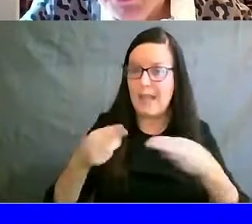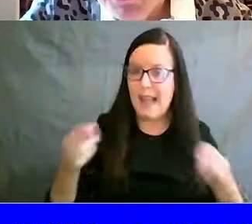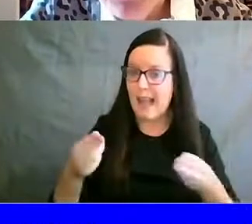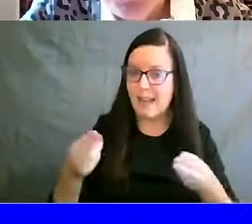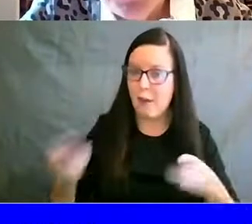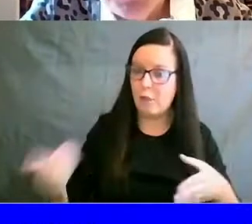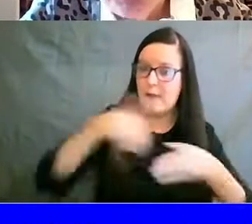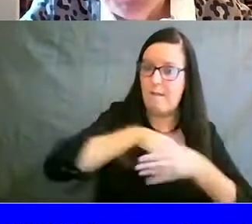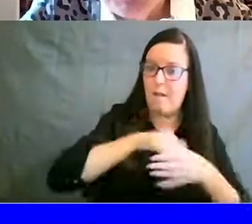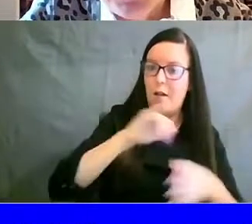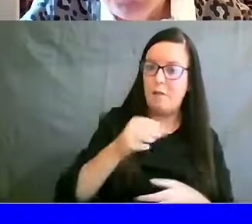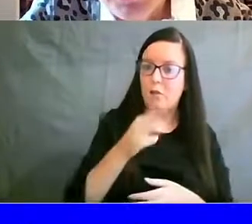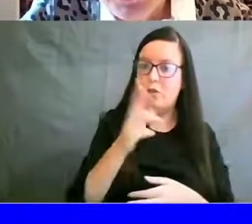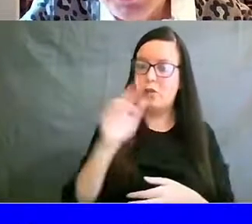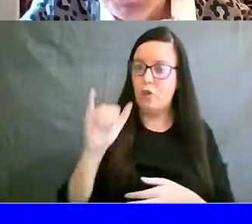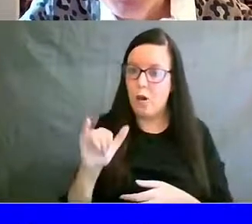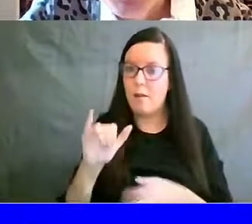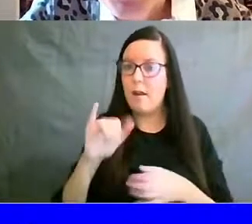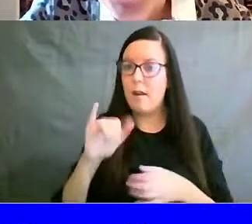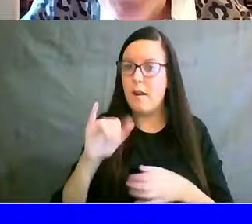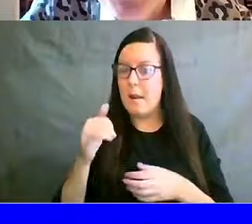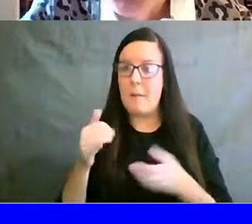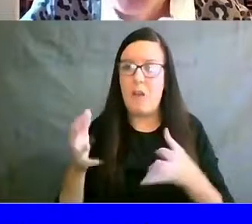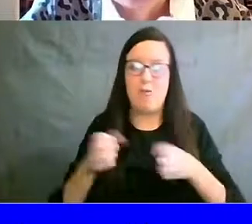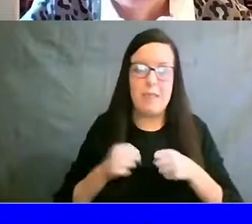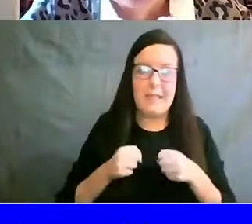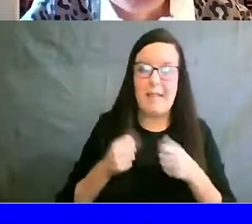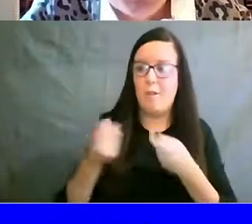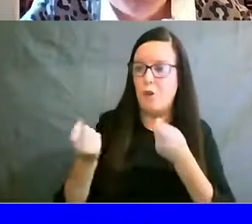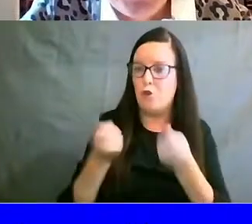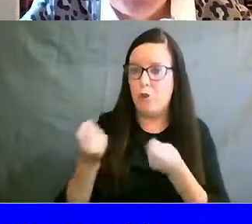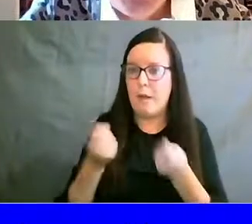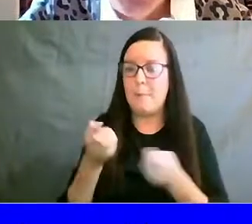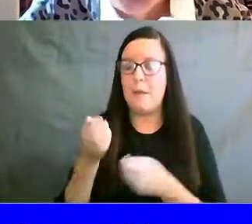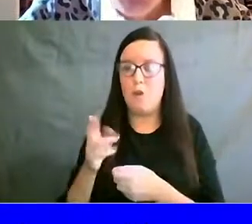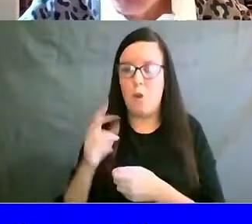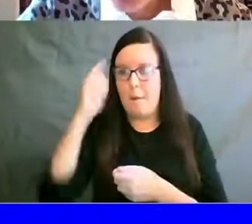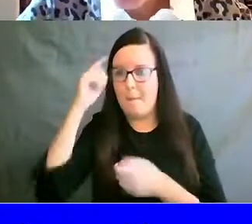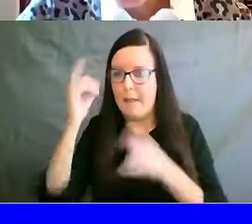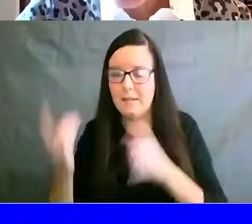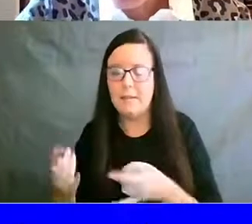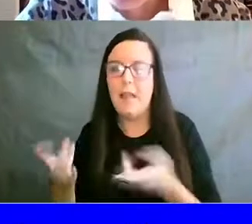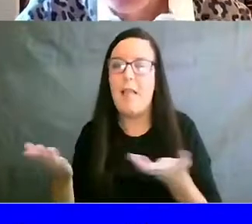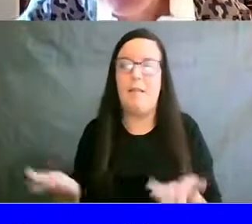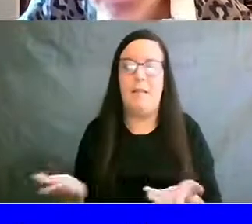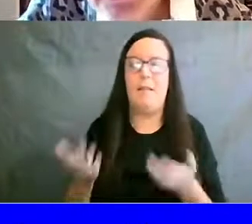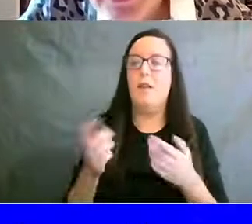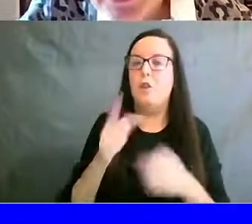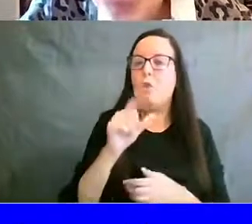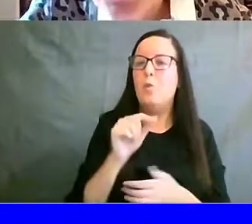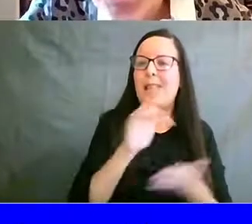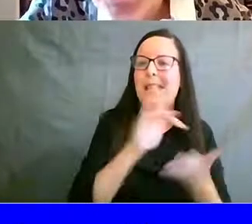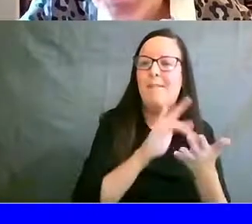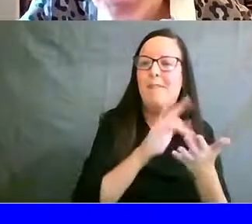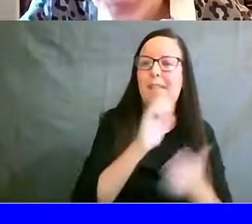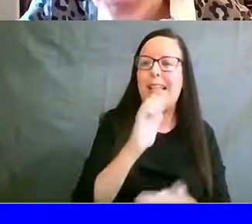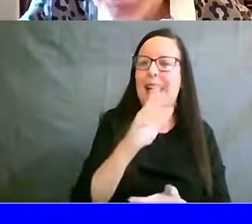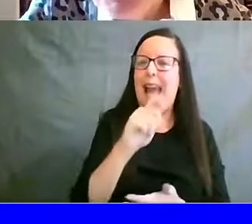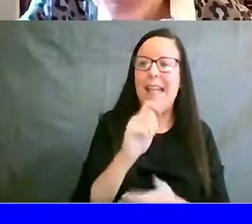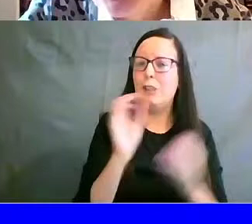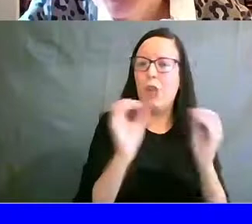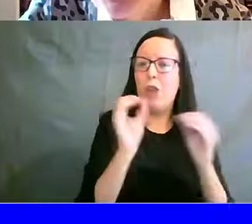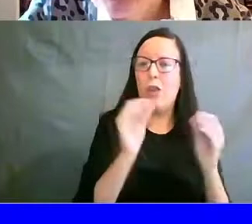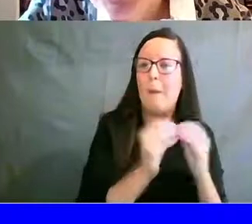mental disability for which they're receiving treatment. Now, the 2015 Act doesn't get into that. So it says